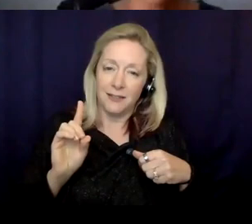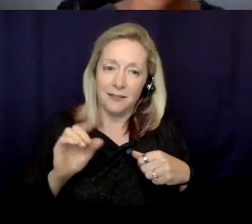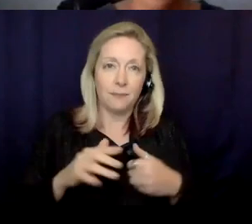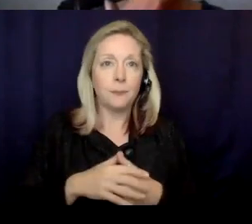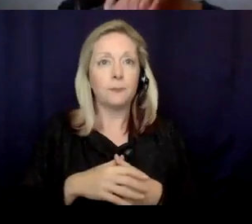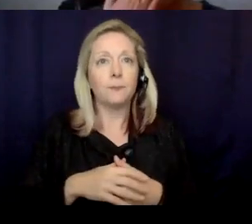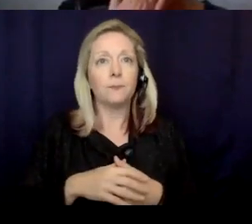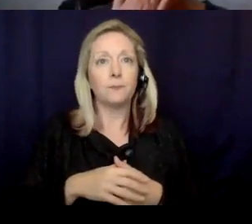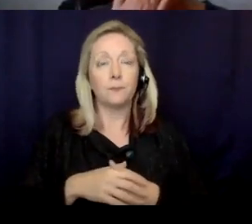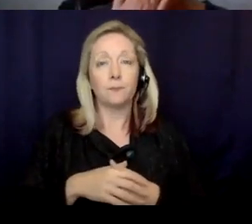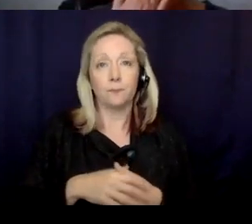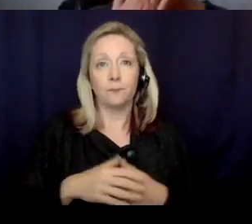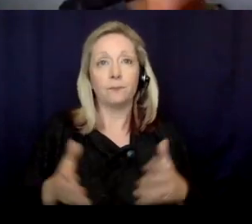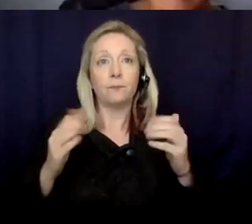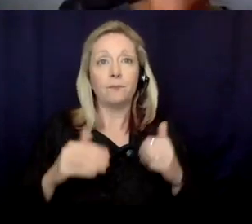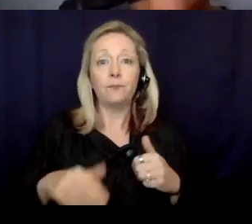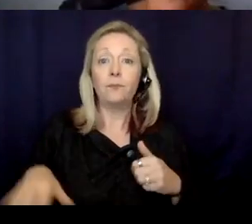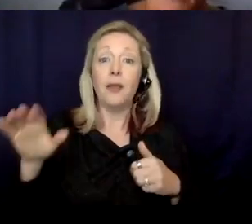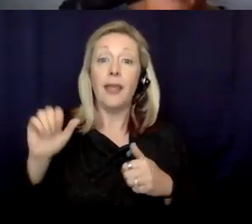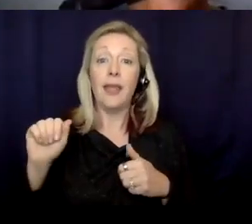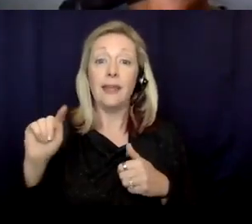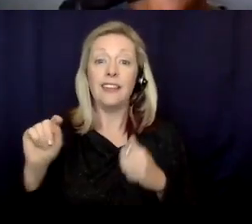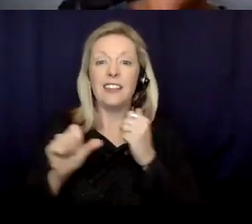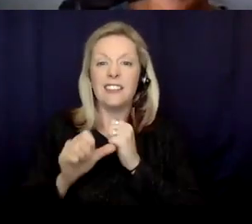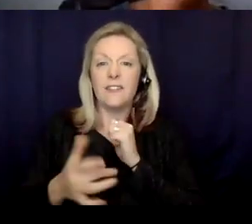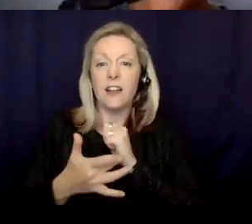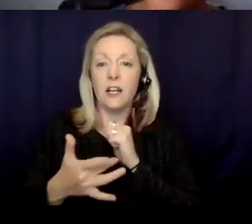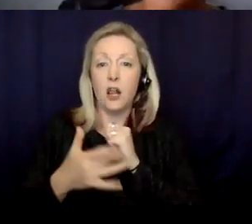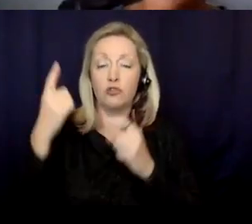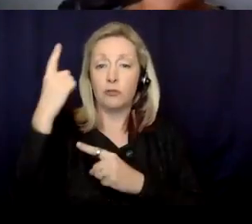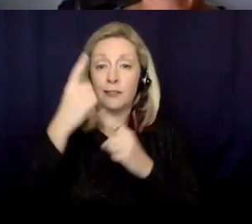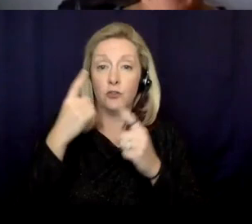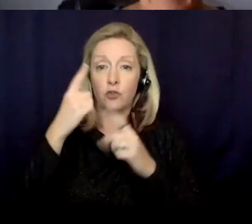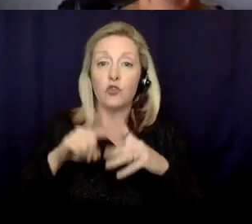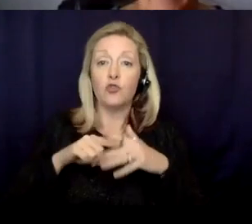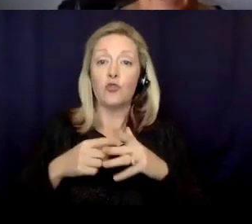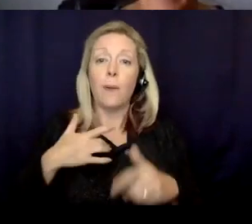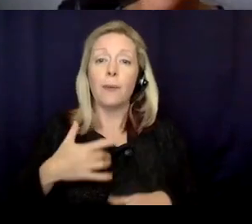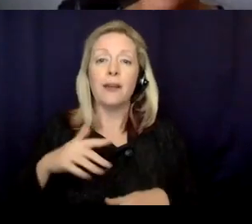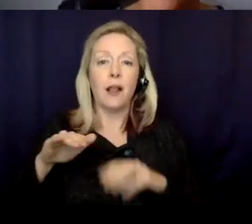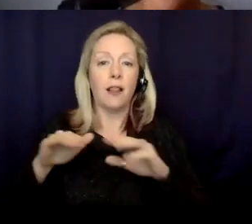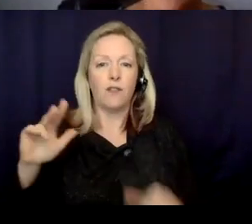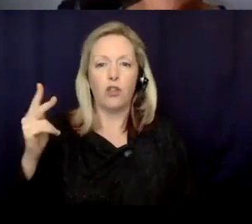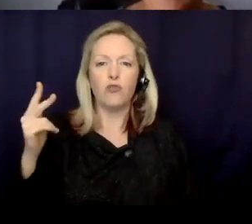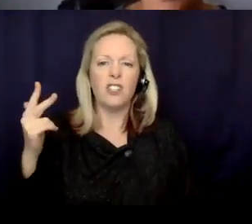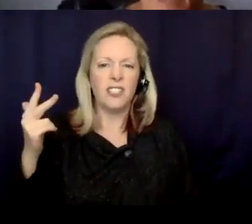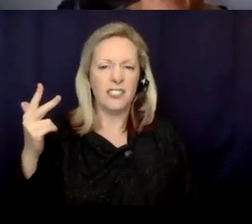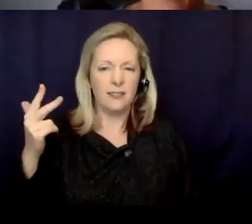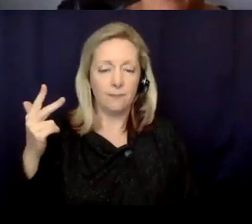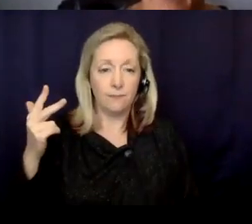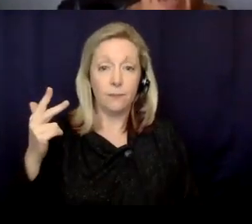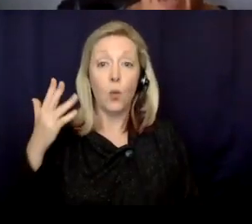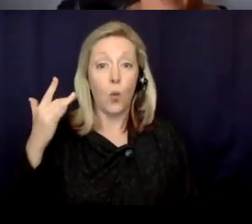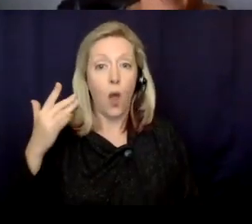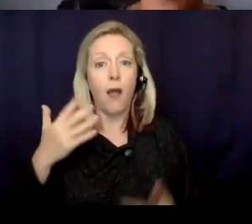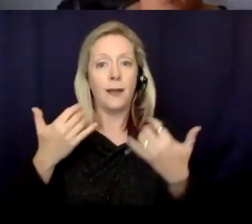Okay, so any kind of AT considerations kind of start beginning with